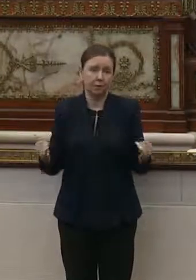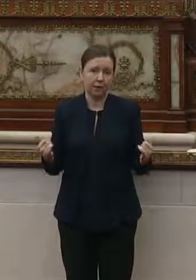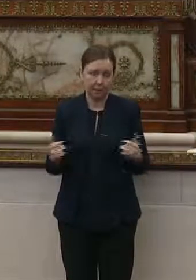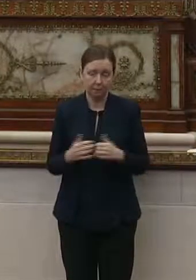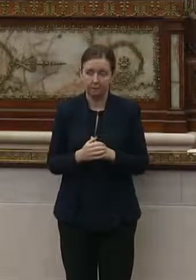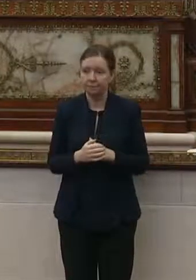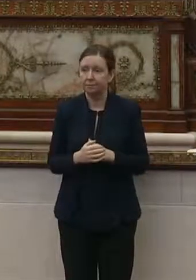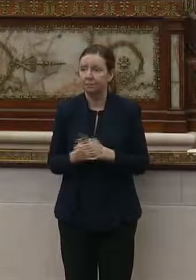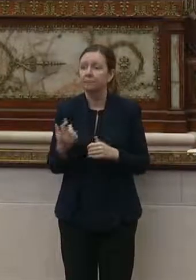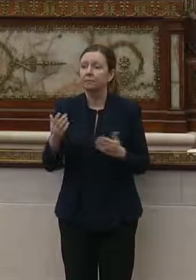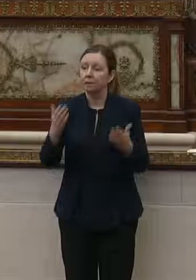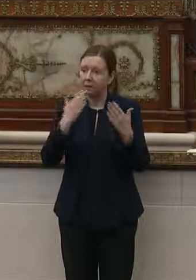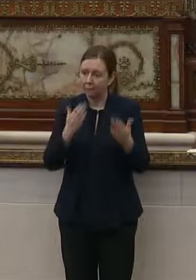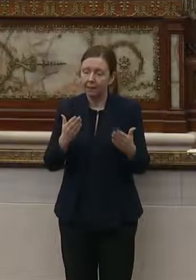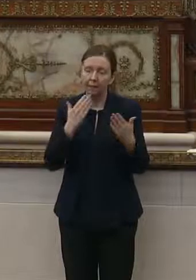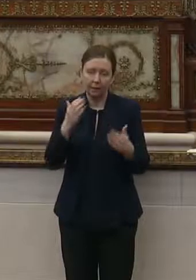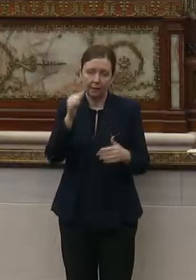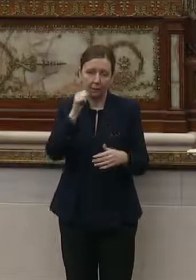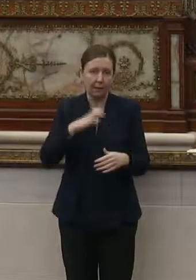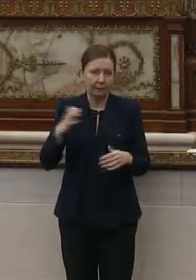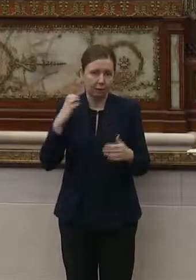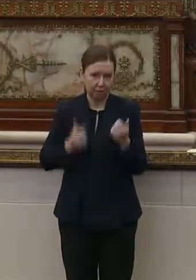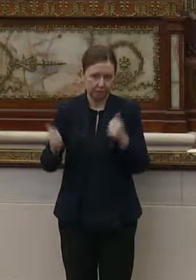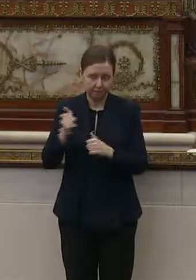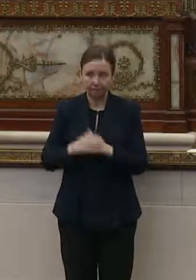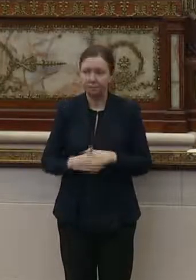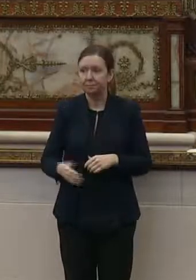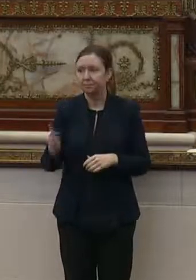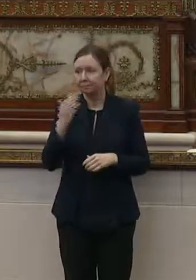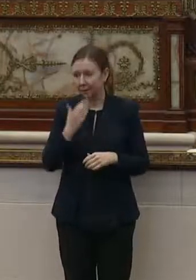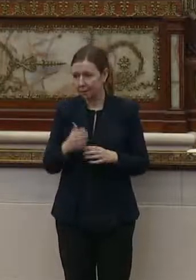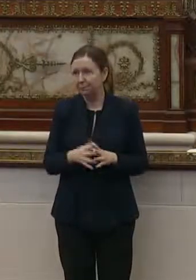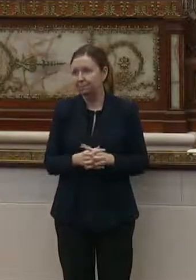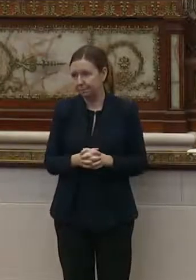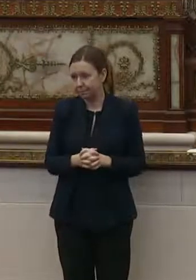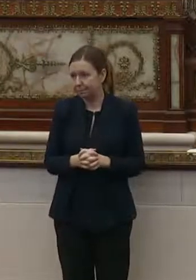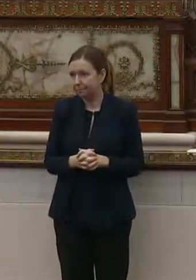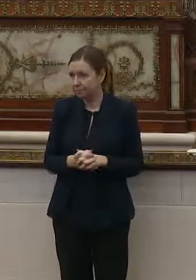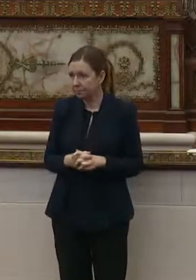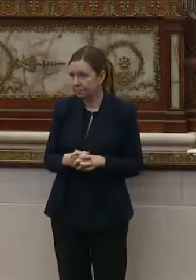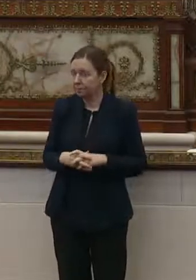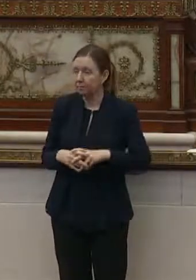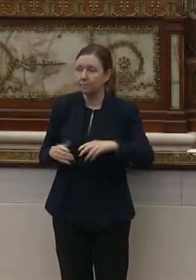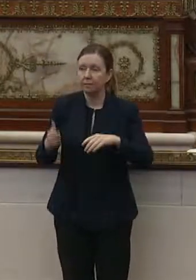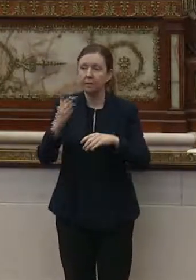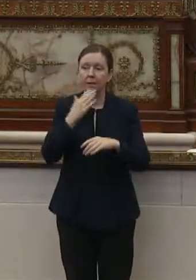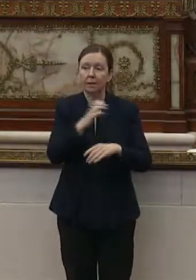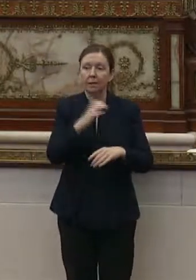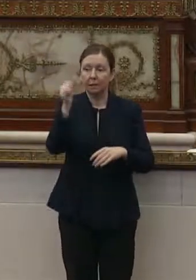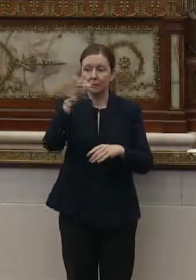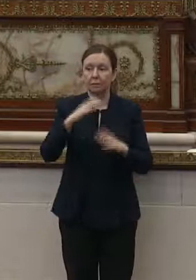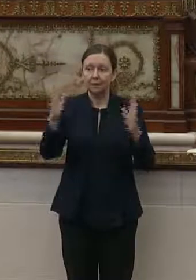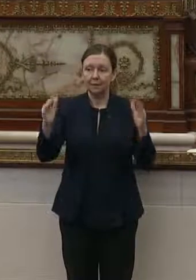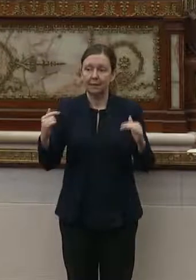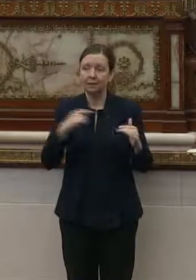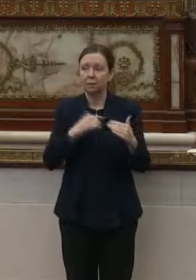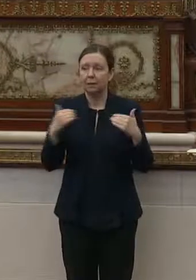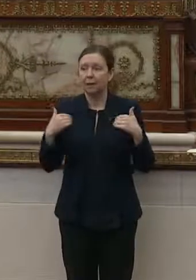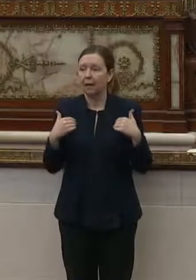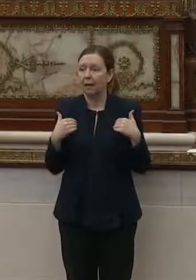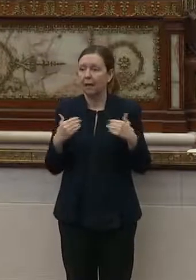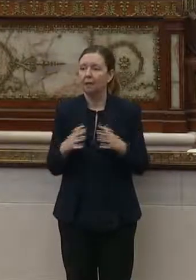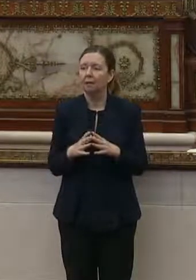now. Anyway, thank you, and thank you, Madam Chair. Thank you for that offer. Thank you, Councilman. Next up, we